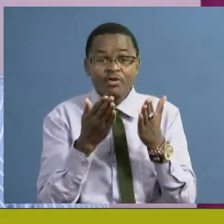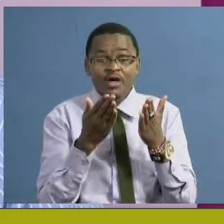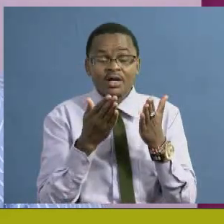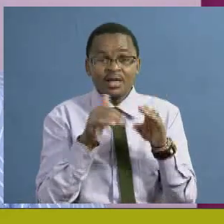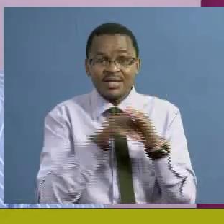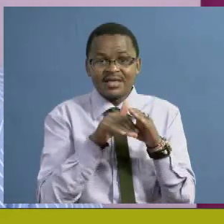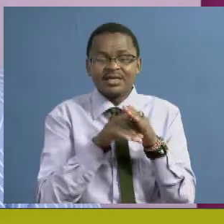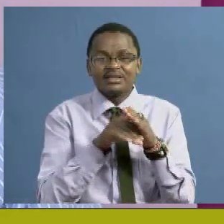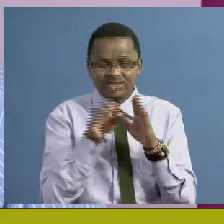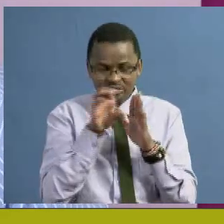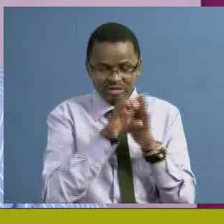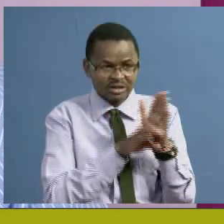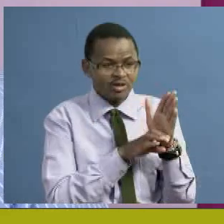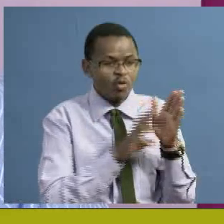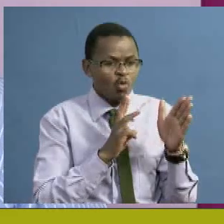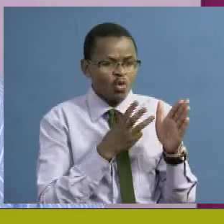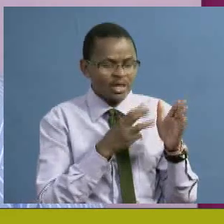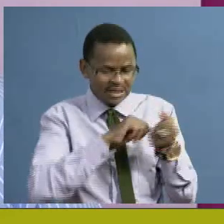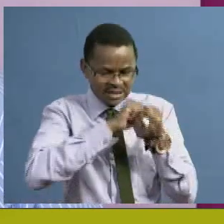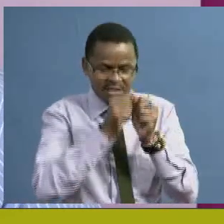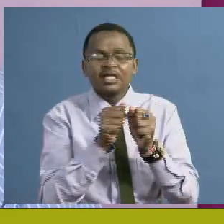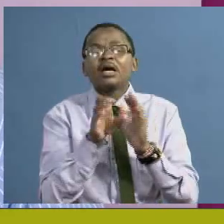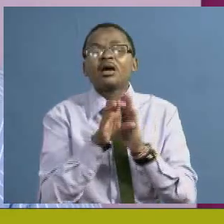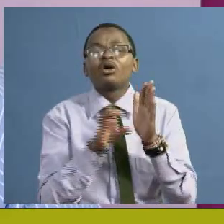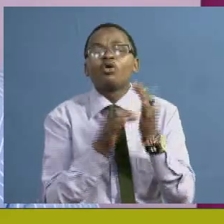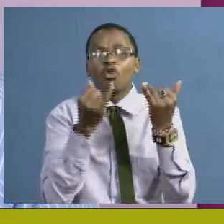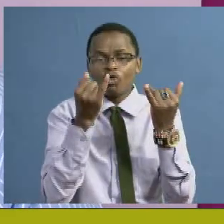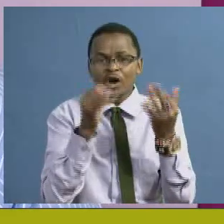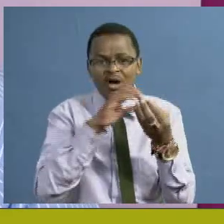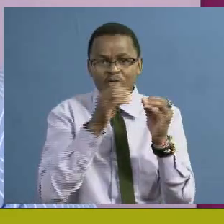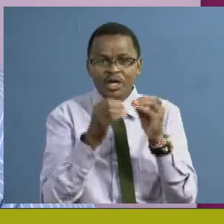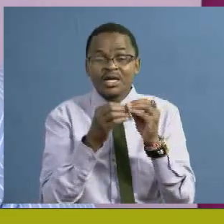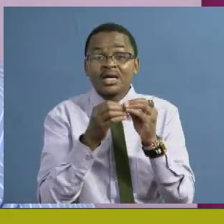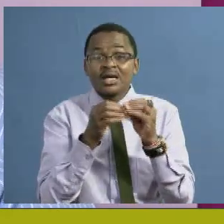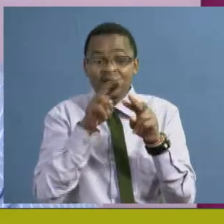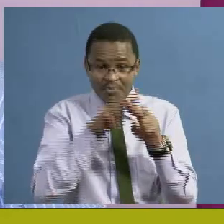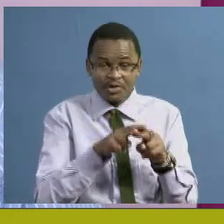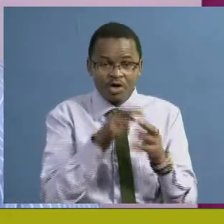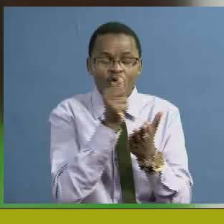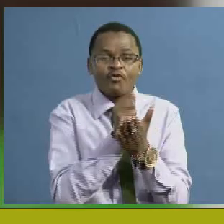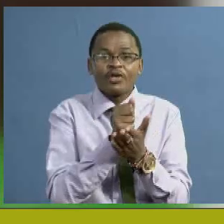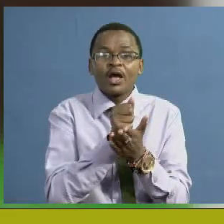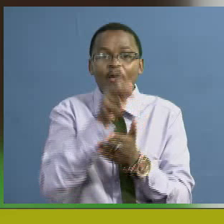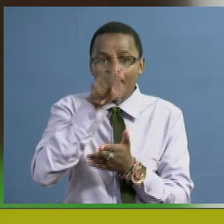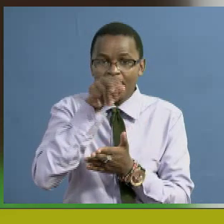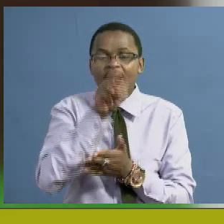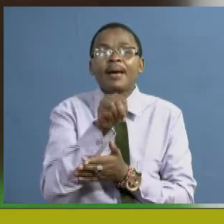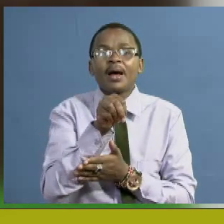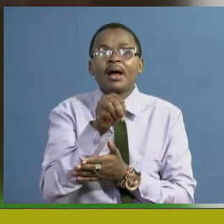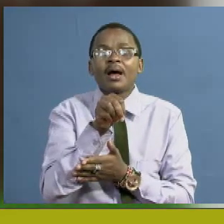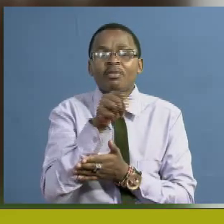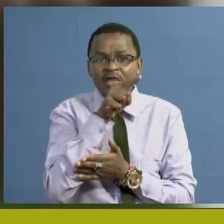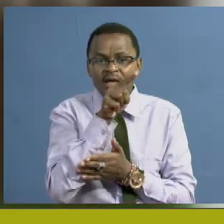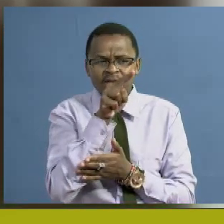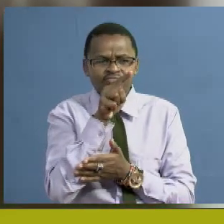constitution, and that's how we amended the constitution to now create the position of the office of the prime minister.